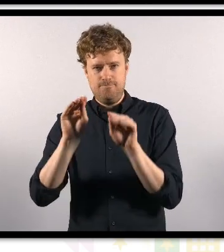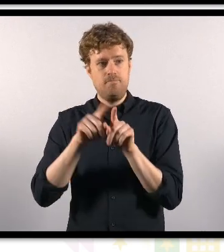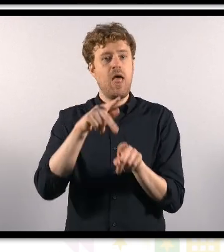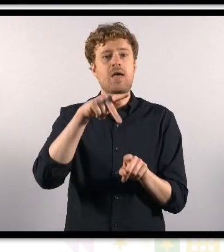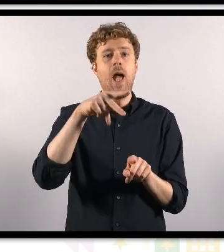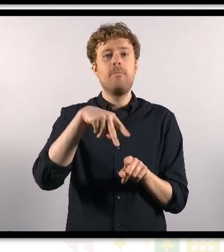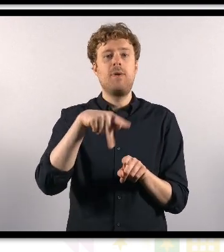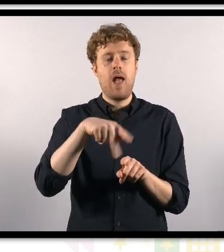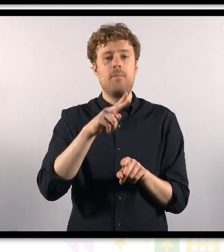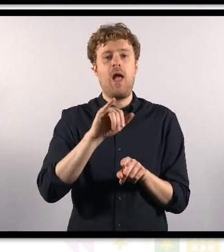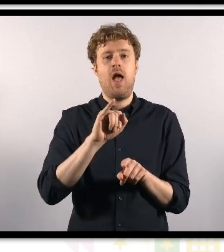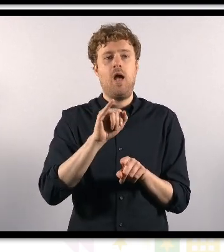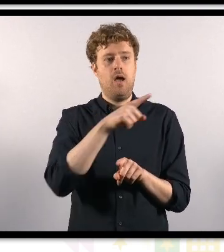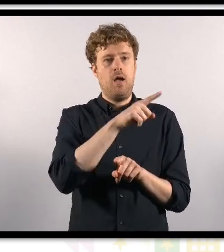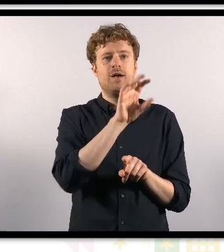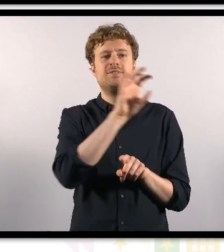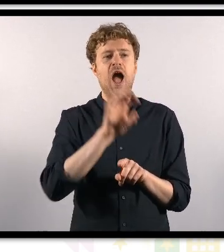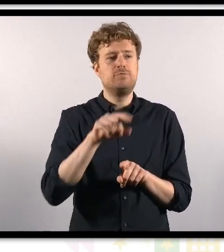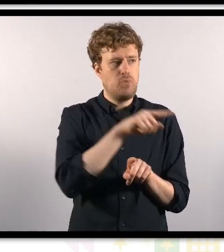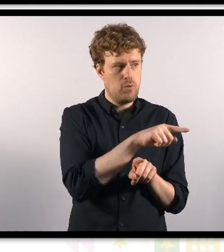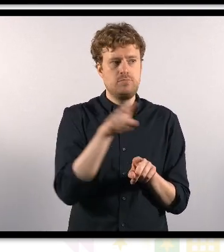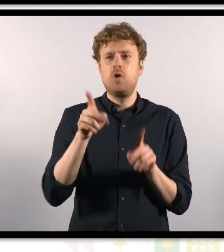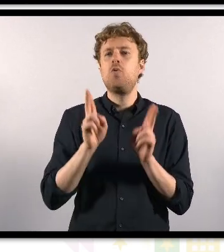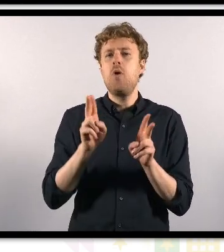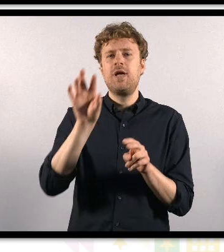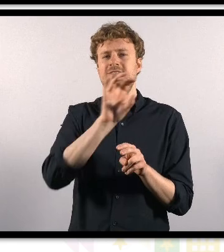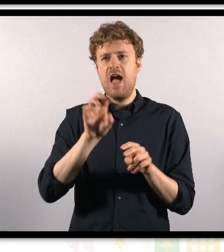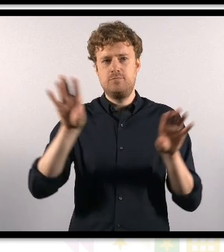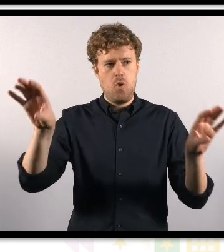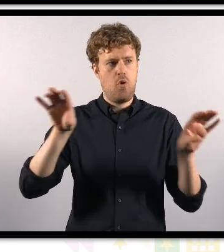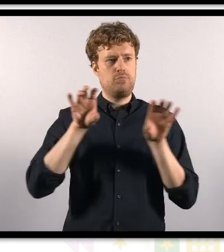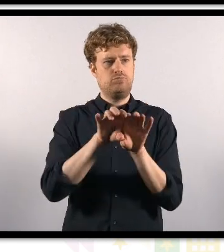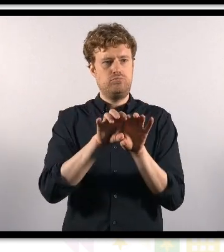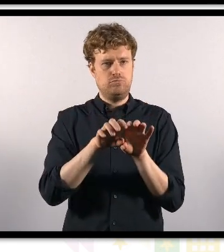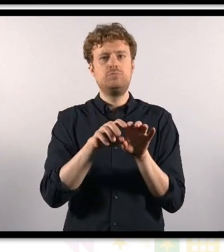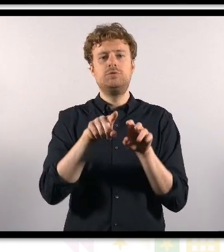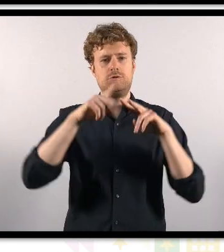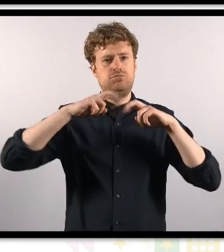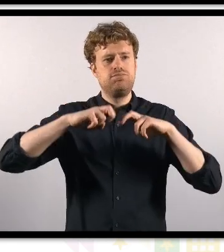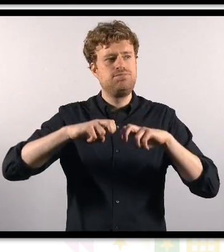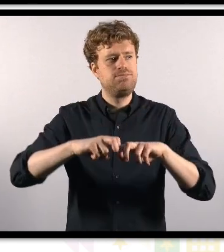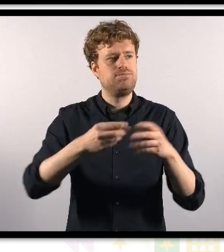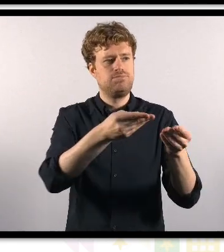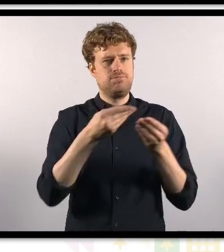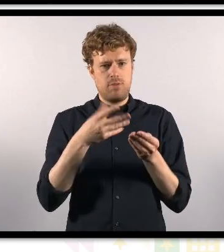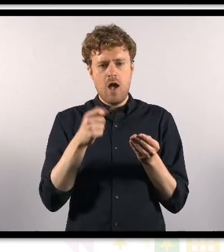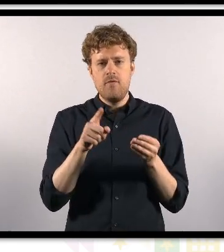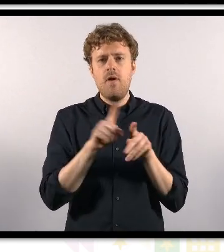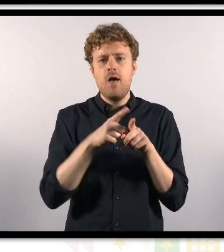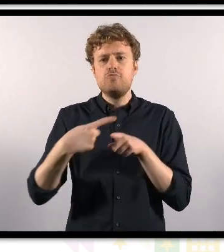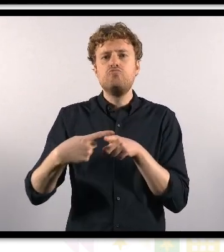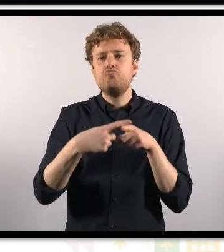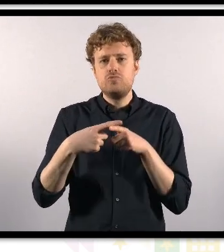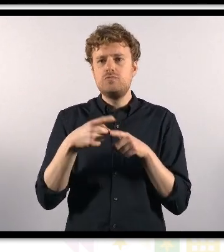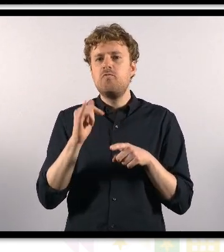we had a pipeline stage in the alert manager that embeds faulty traces into the alerts so that the alert has more context